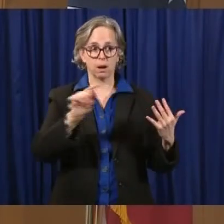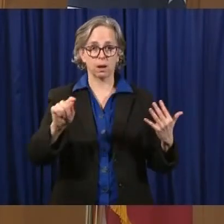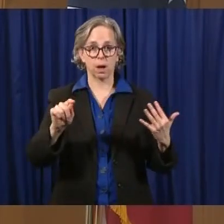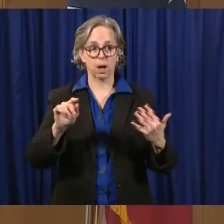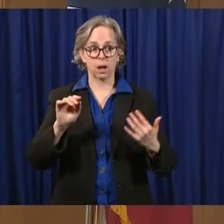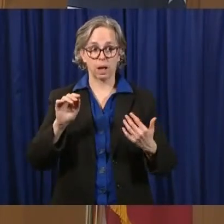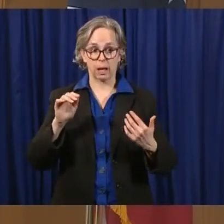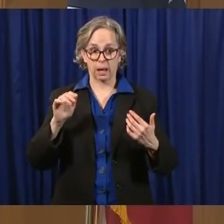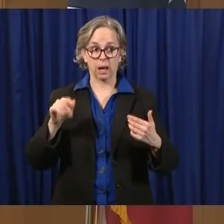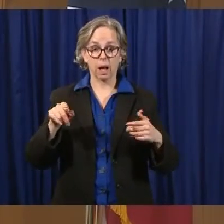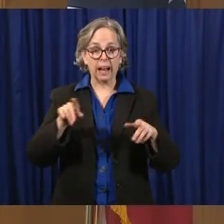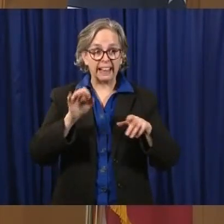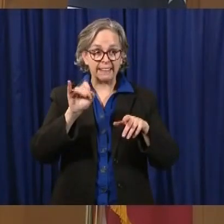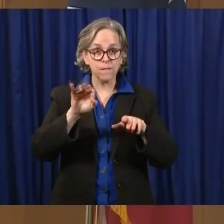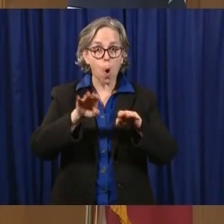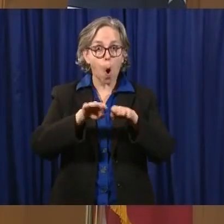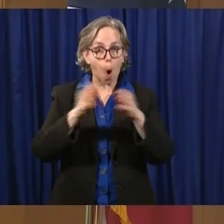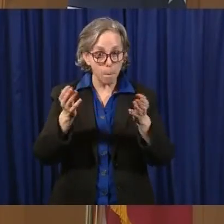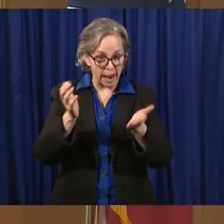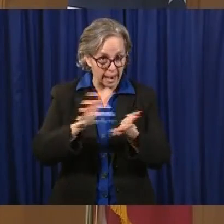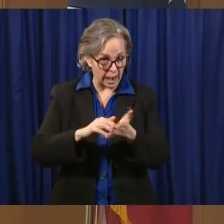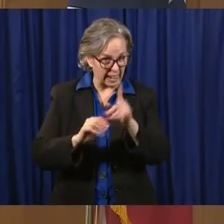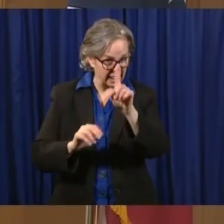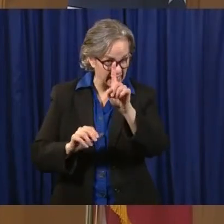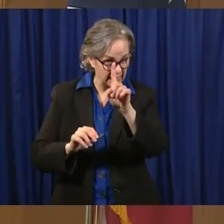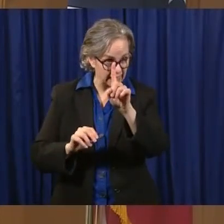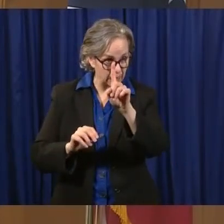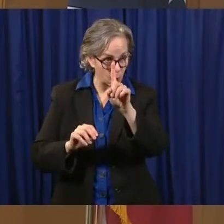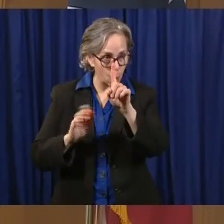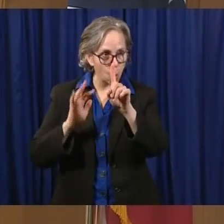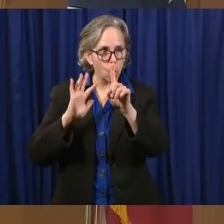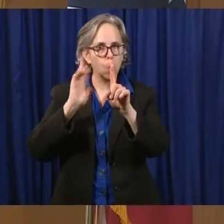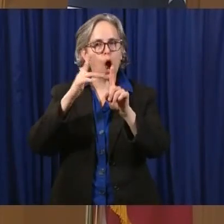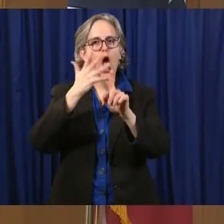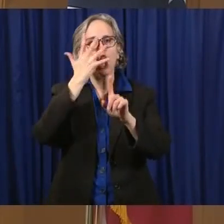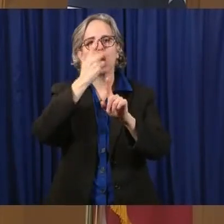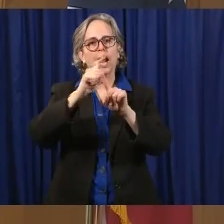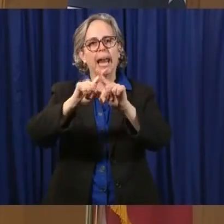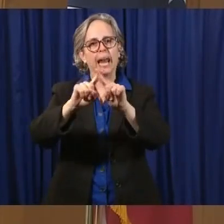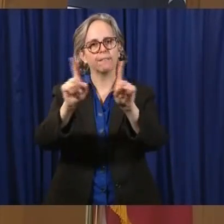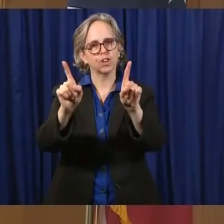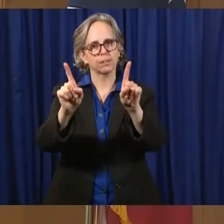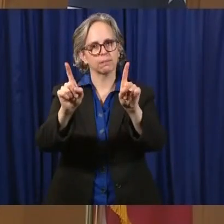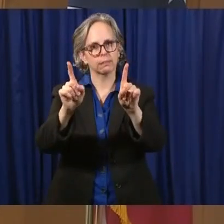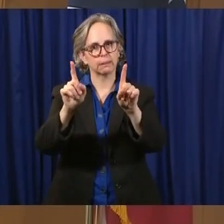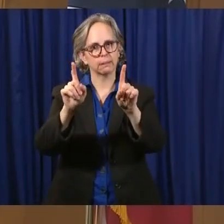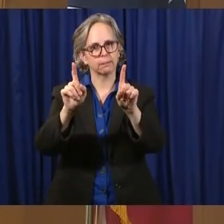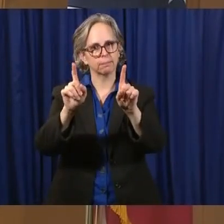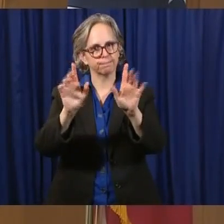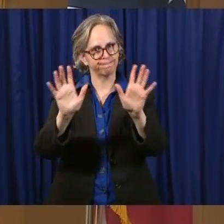open again, it's going to be different. And I think that's the